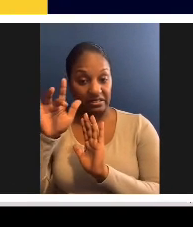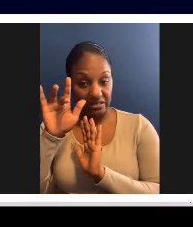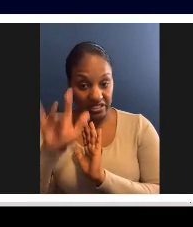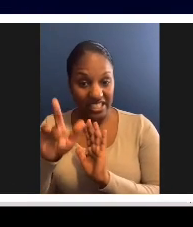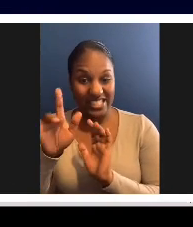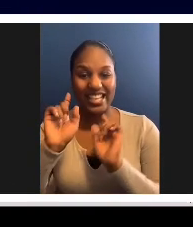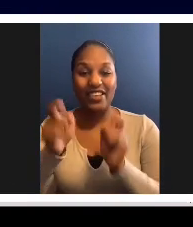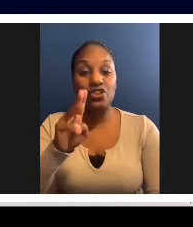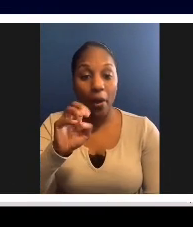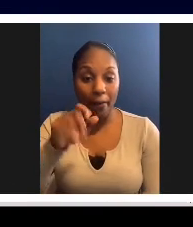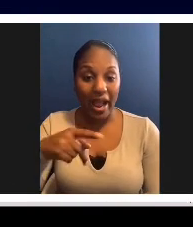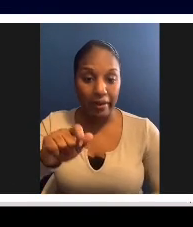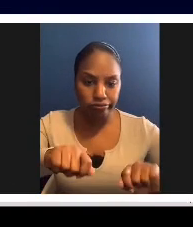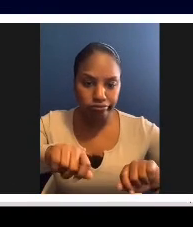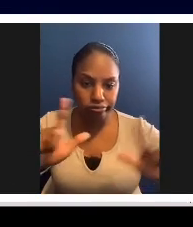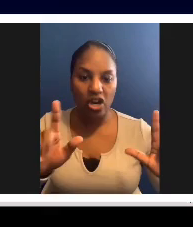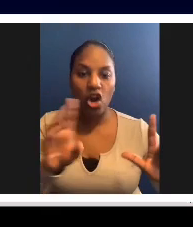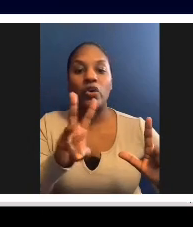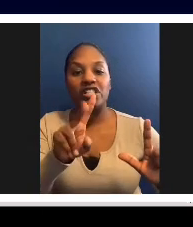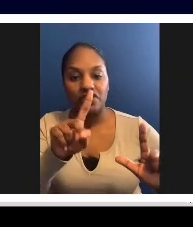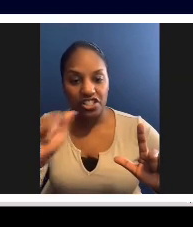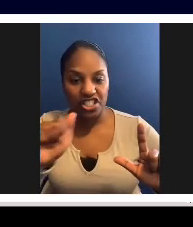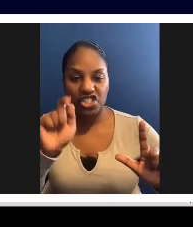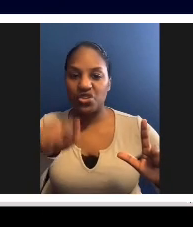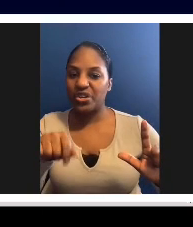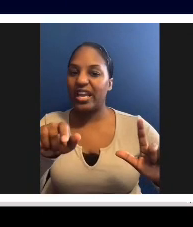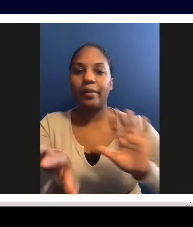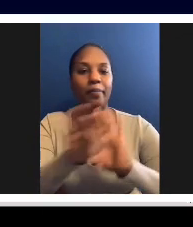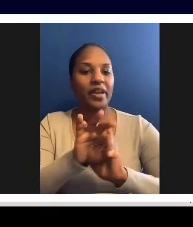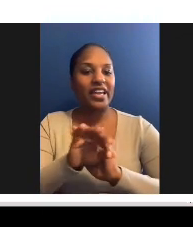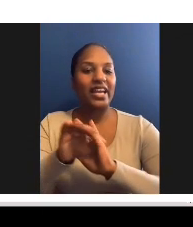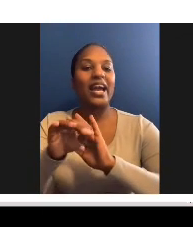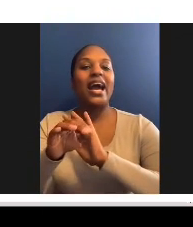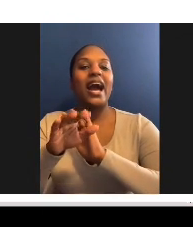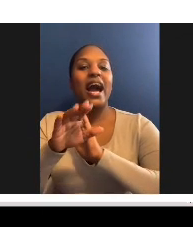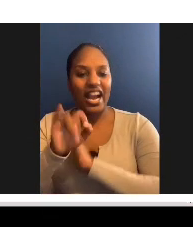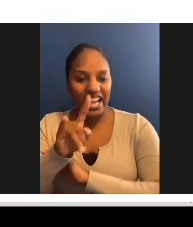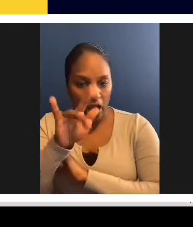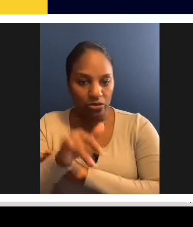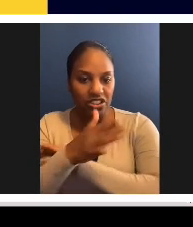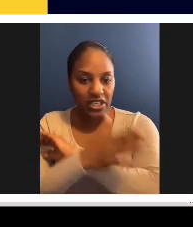map of West Virginia, and you can just choose a county, and we're in Kanawha County today.